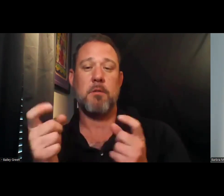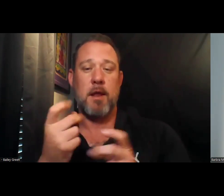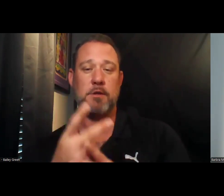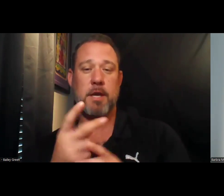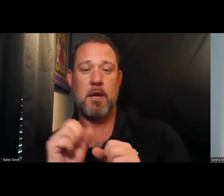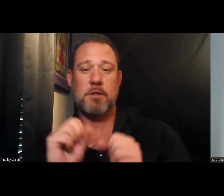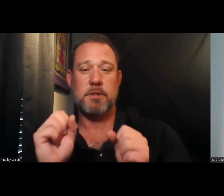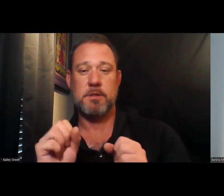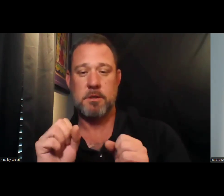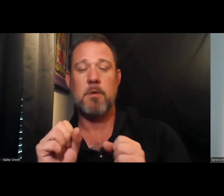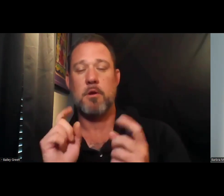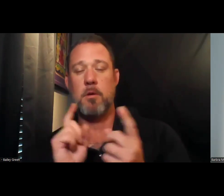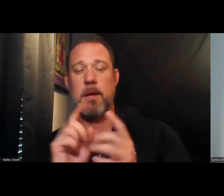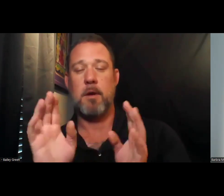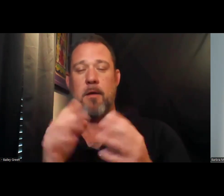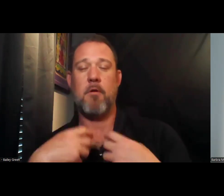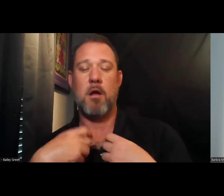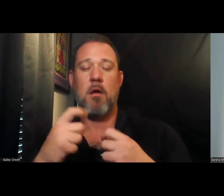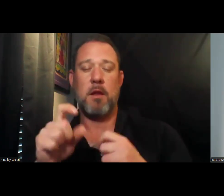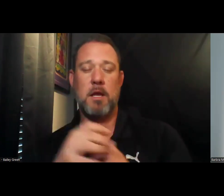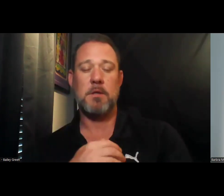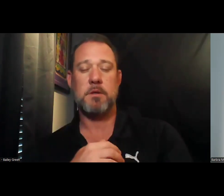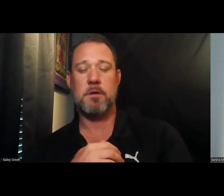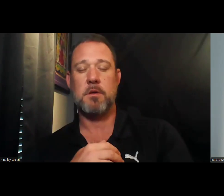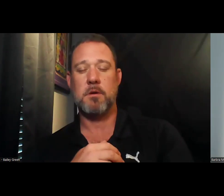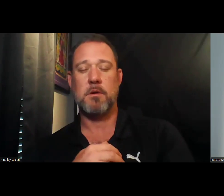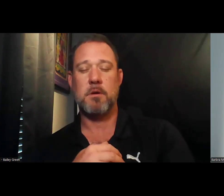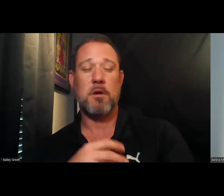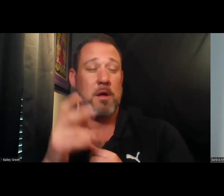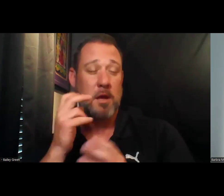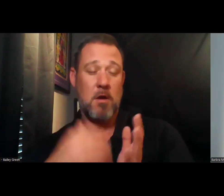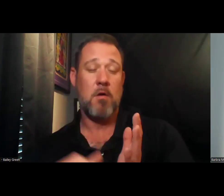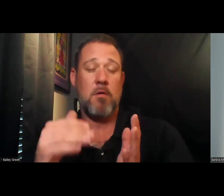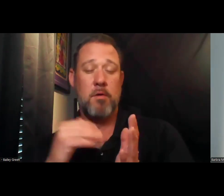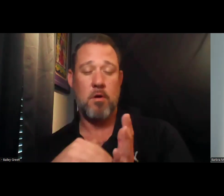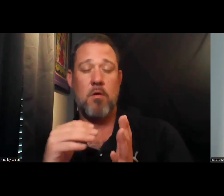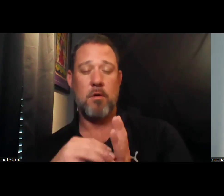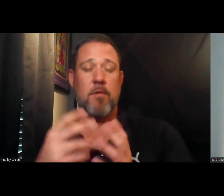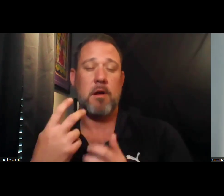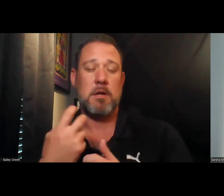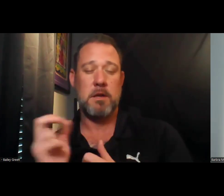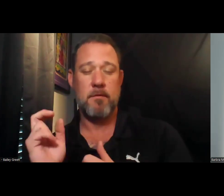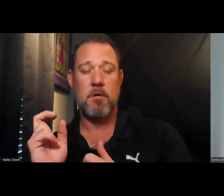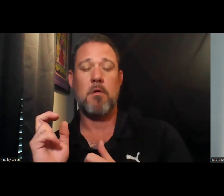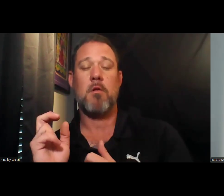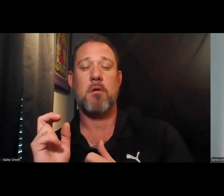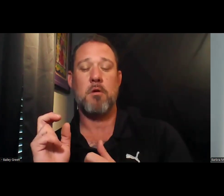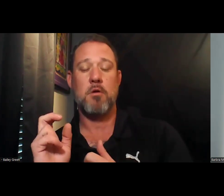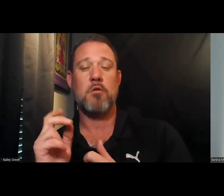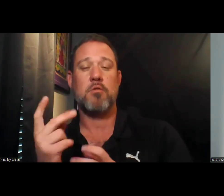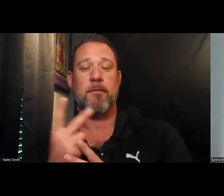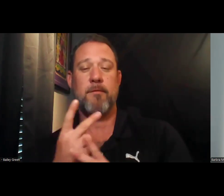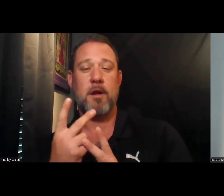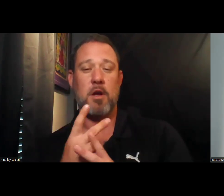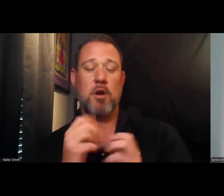system to really fully meet behavioral health needs. What we hear over and over again is how incredibly difficult it is to even figure out